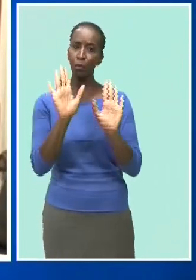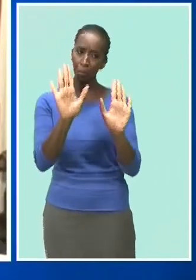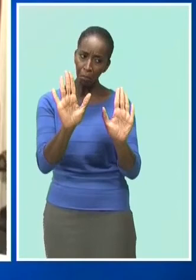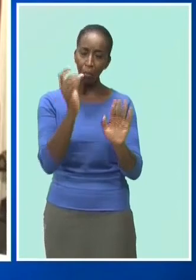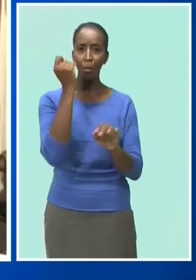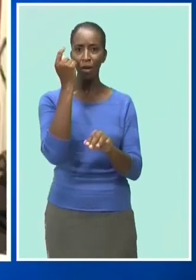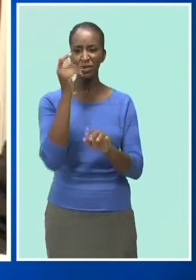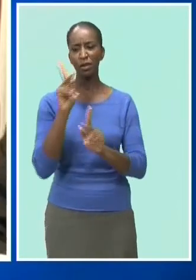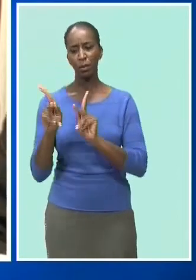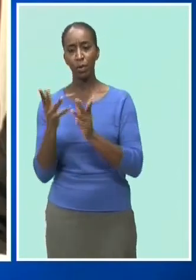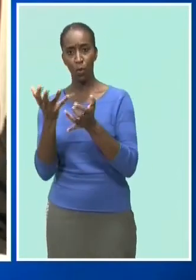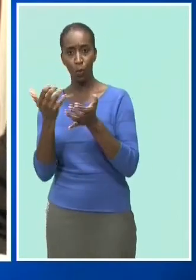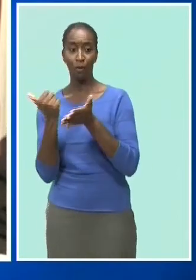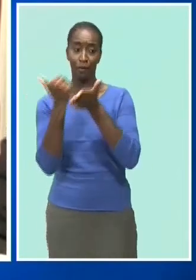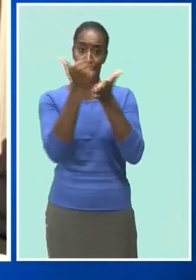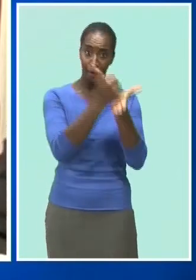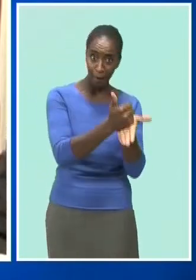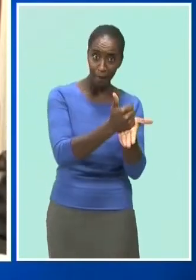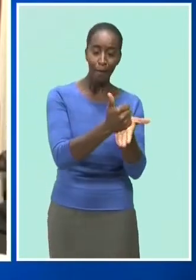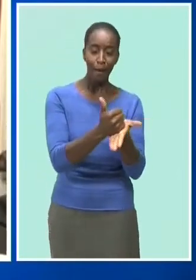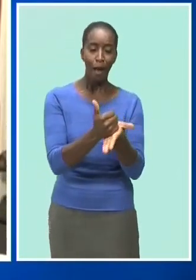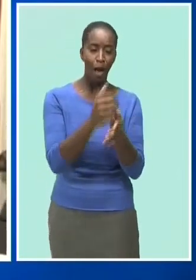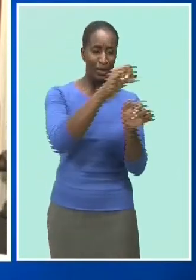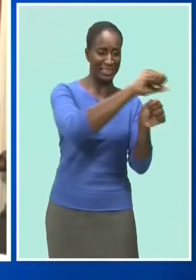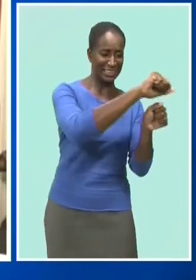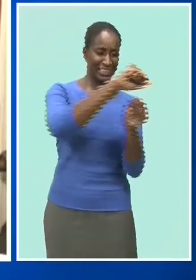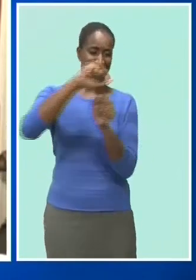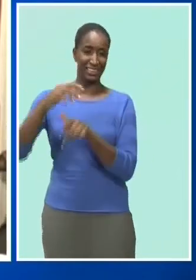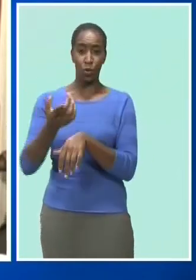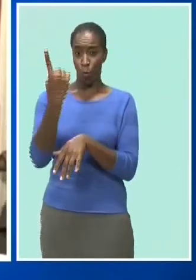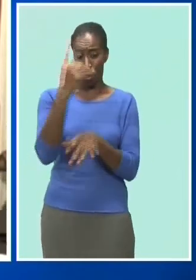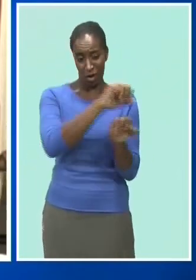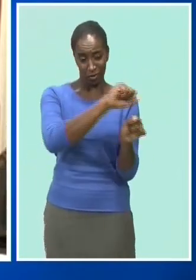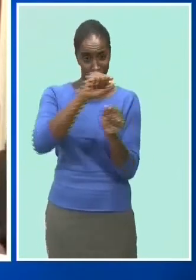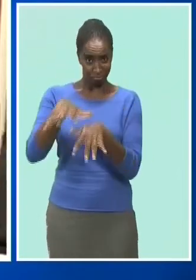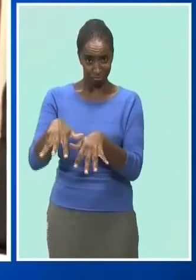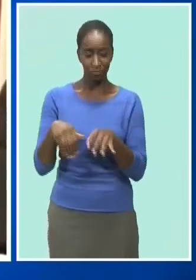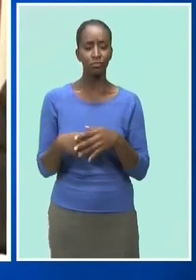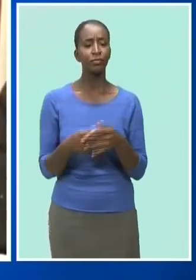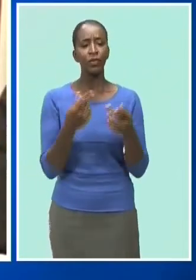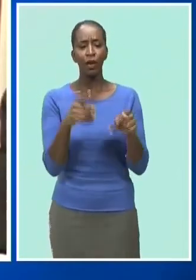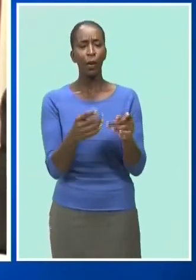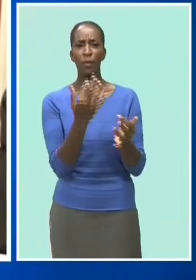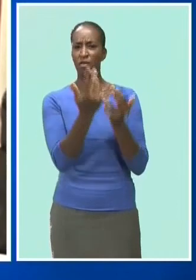victim. The footage shows that the fire originated in the area of the kitchen,